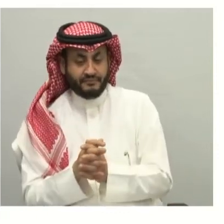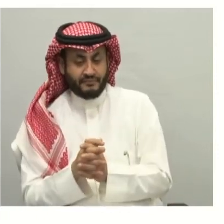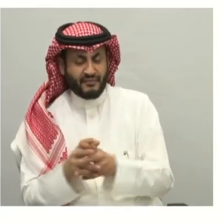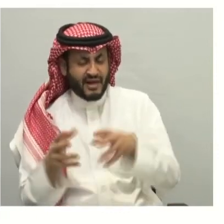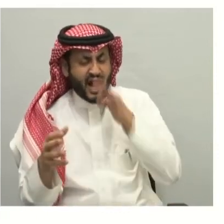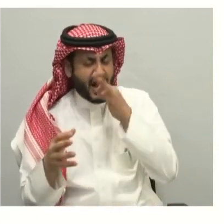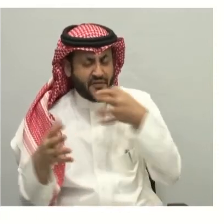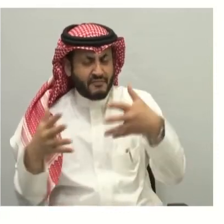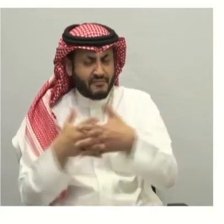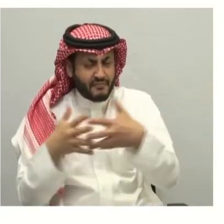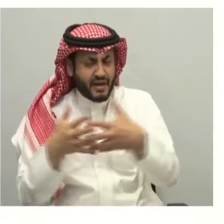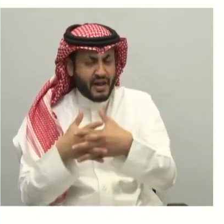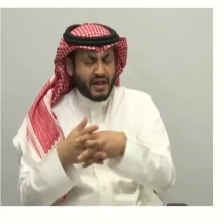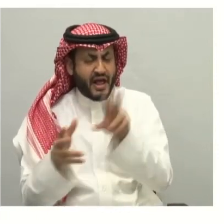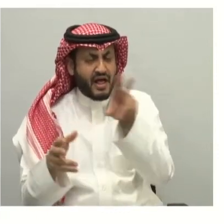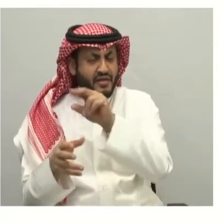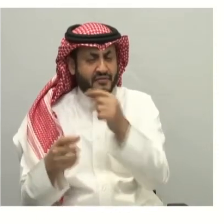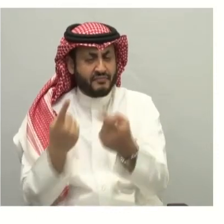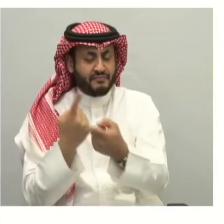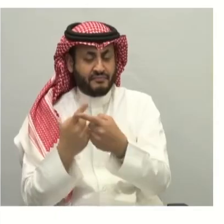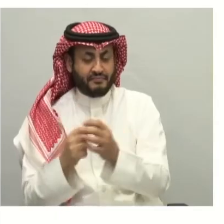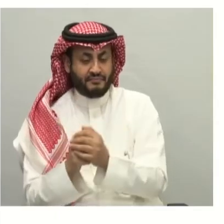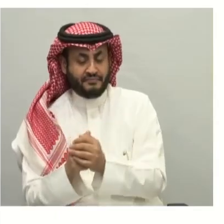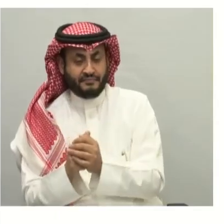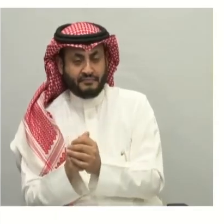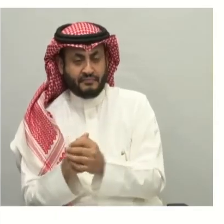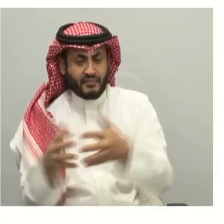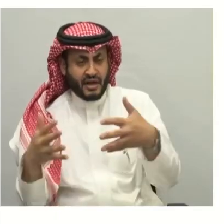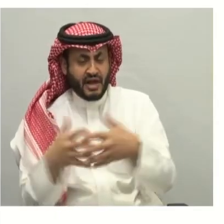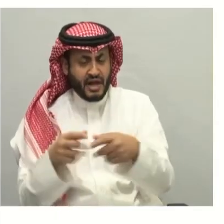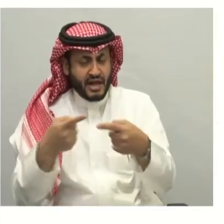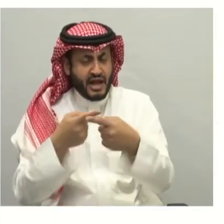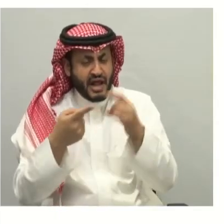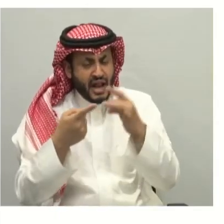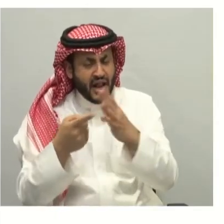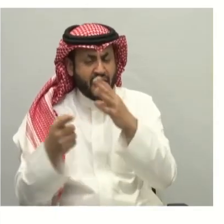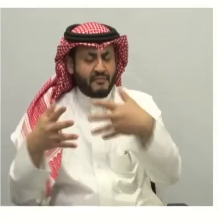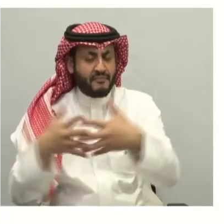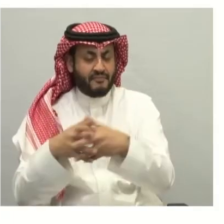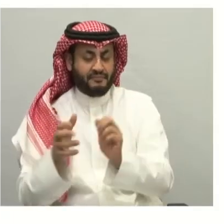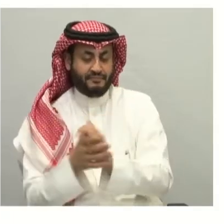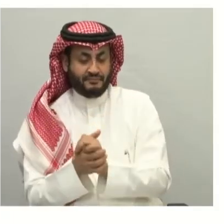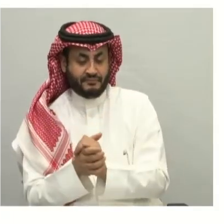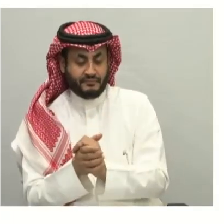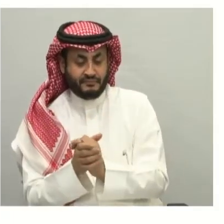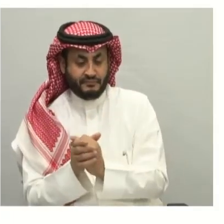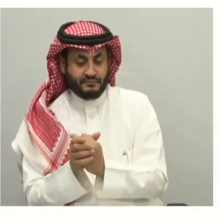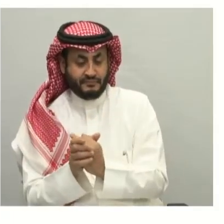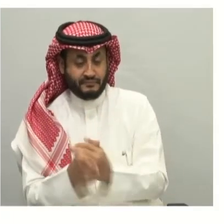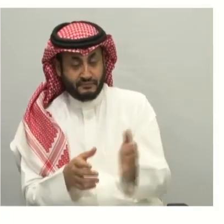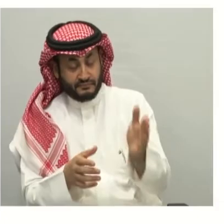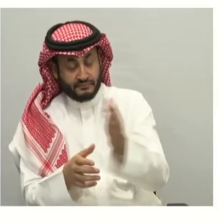how we pronounce this one? I'm going to meet. I'm going to meet.